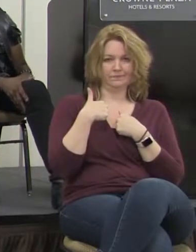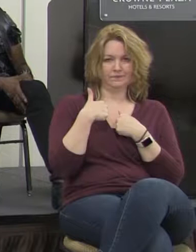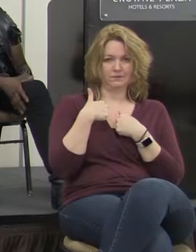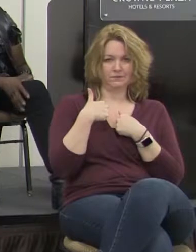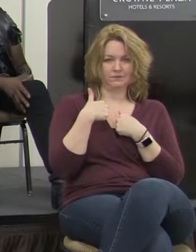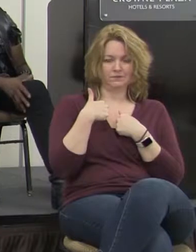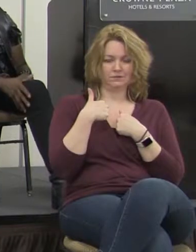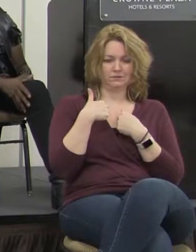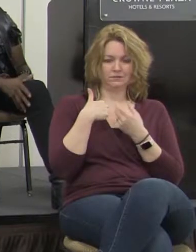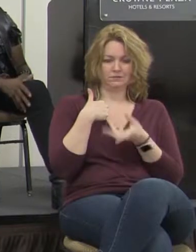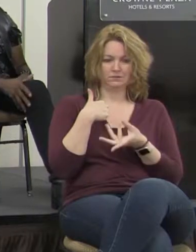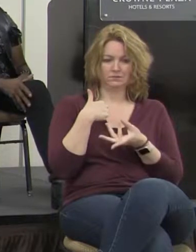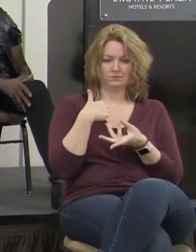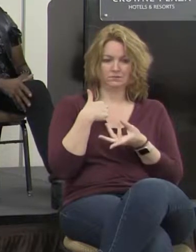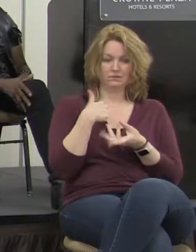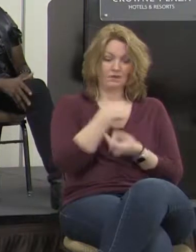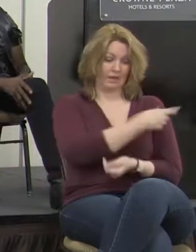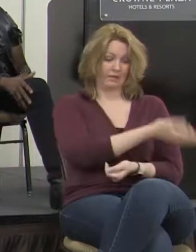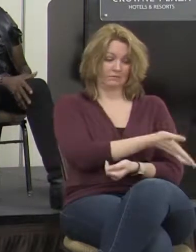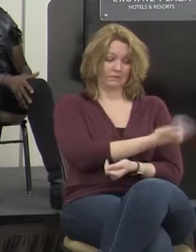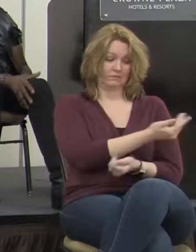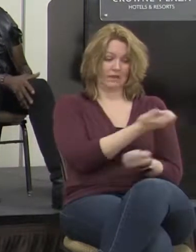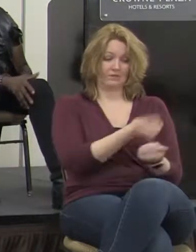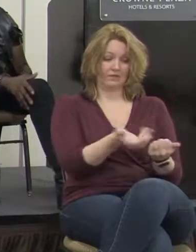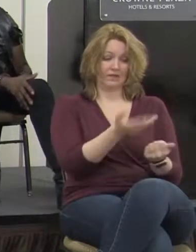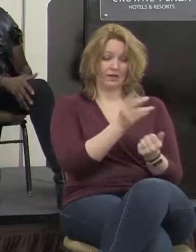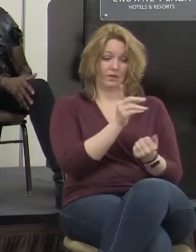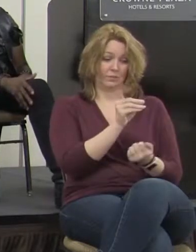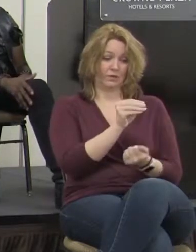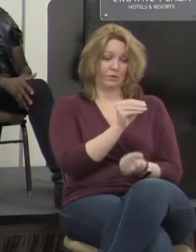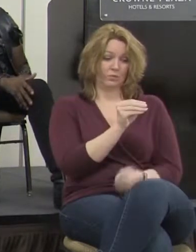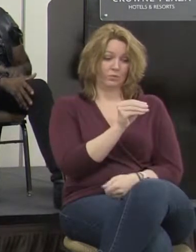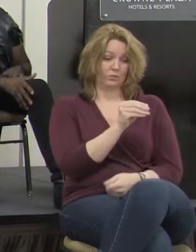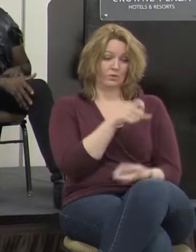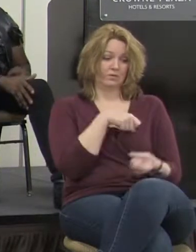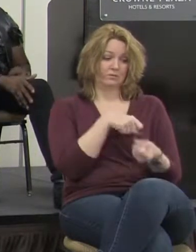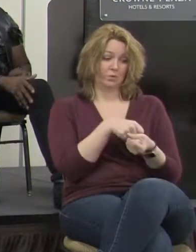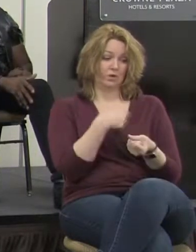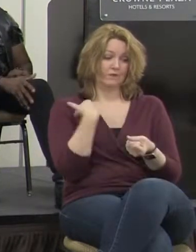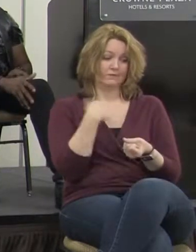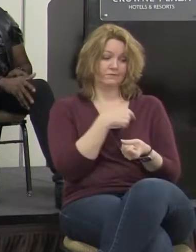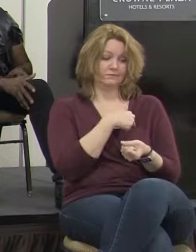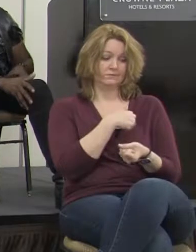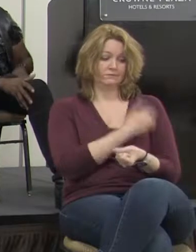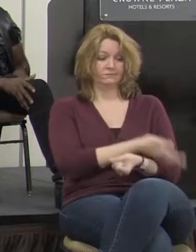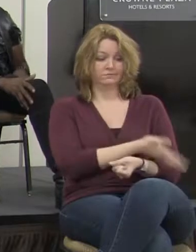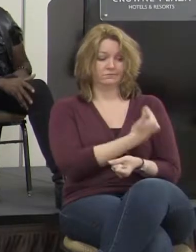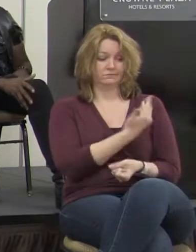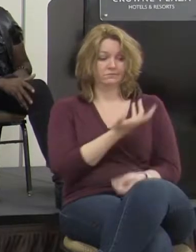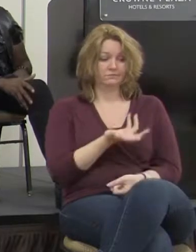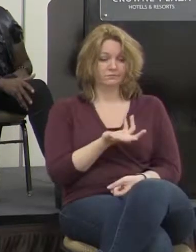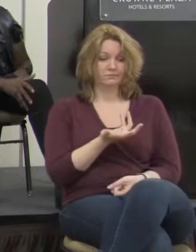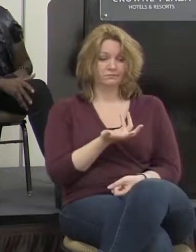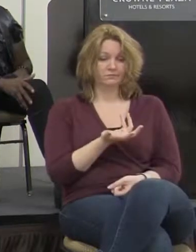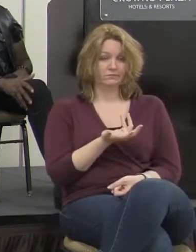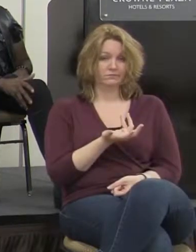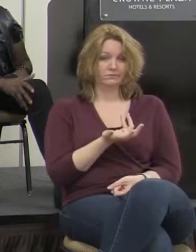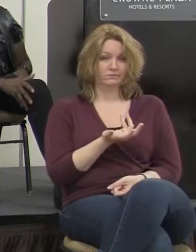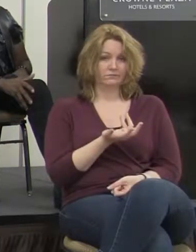And it's open to them to come to everything that we do and support this